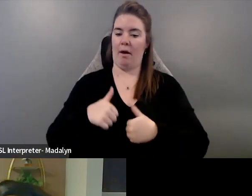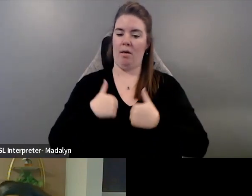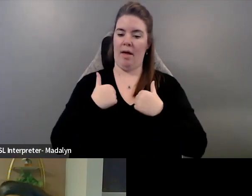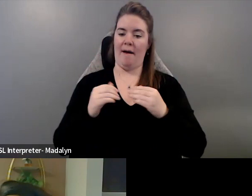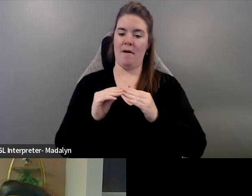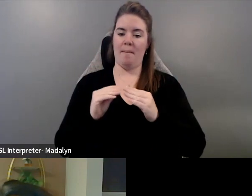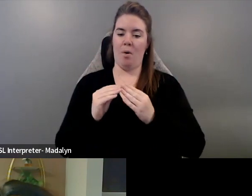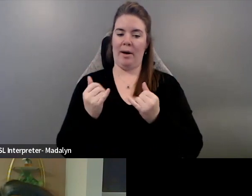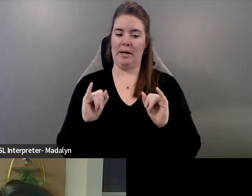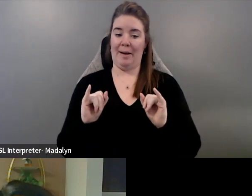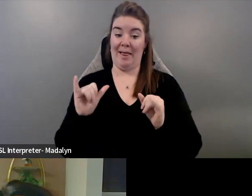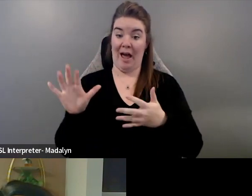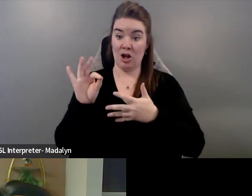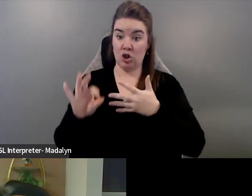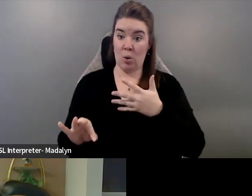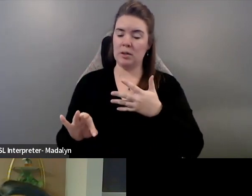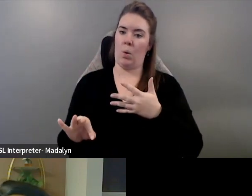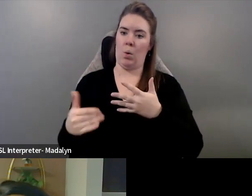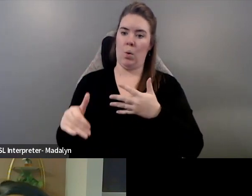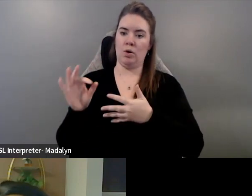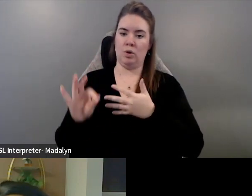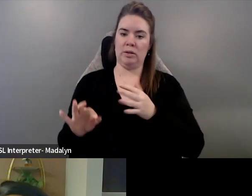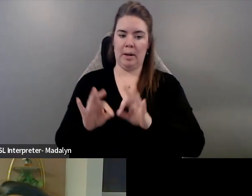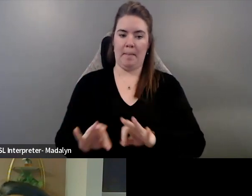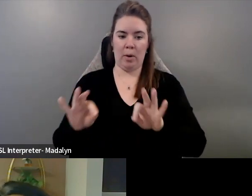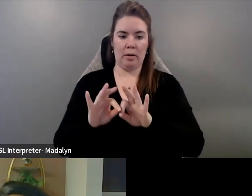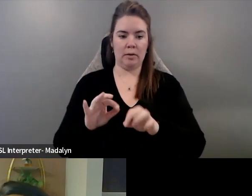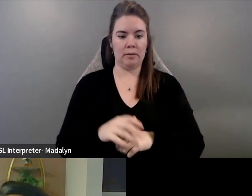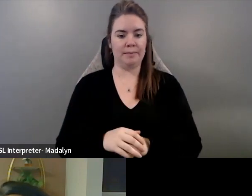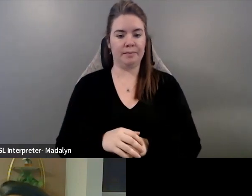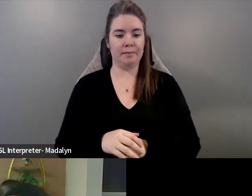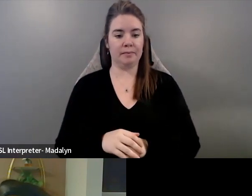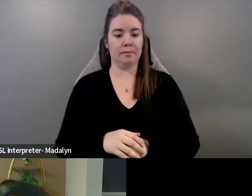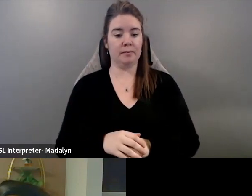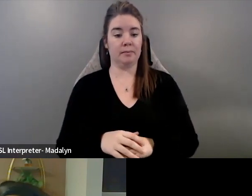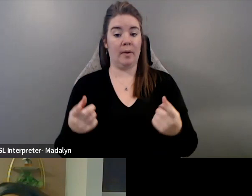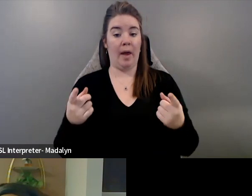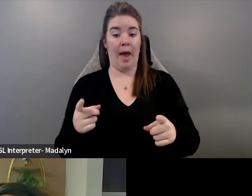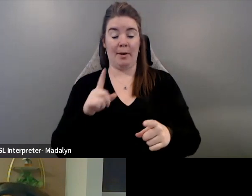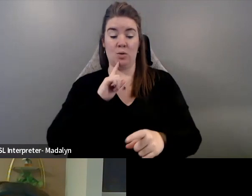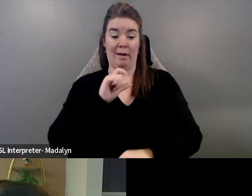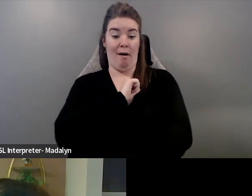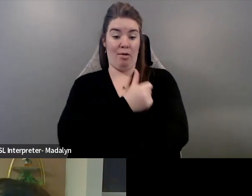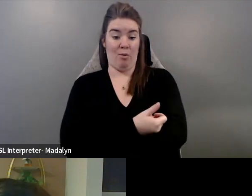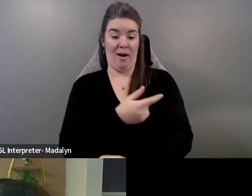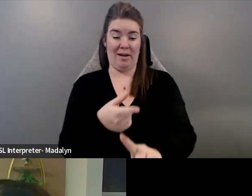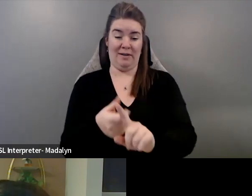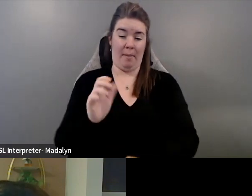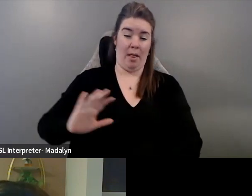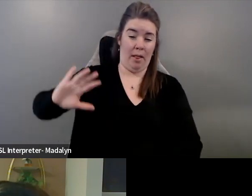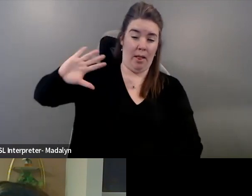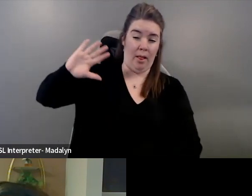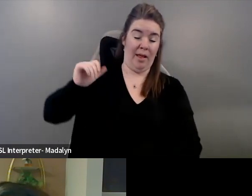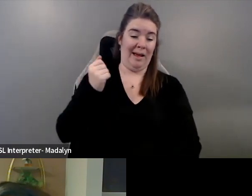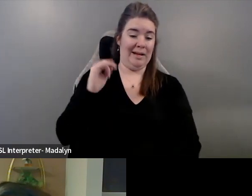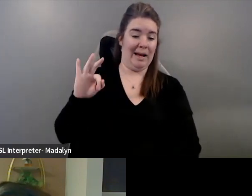too. SILCs are authorized by the 1973 Rehabilitation Act. So it's written in the law that we exist. It's not just some kind